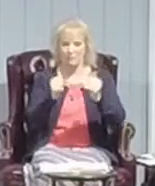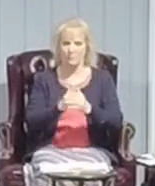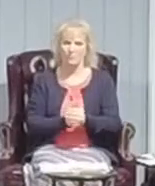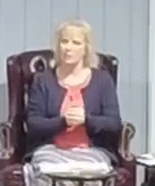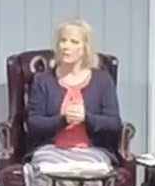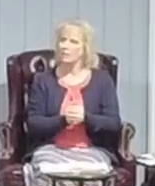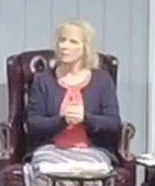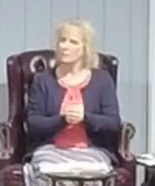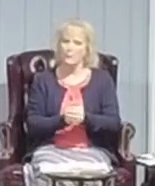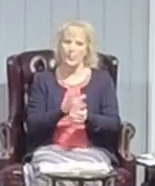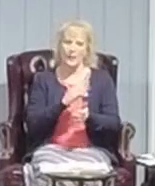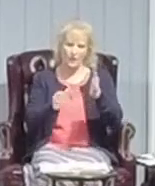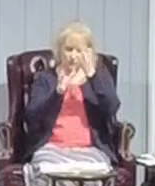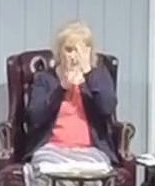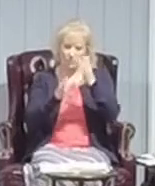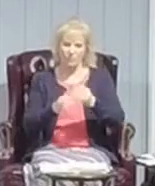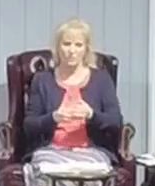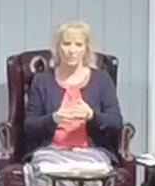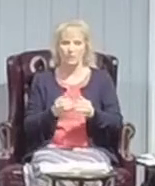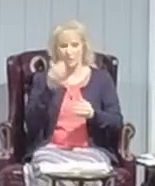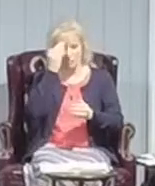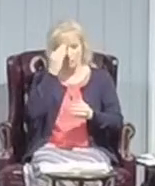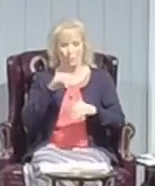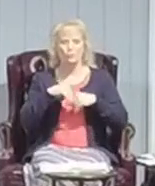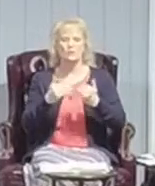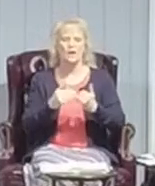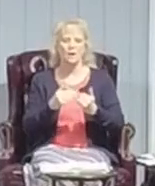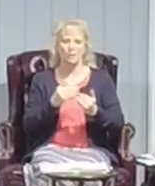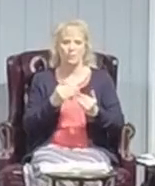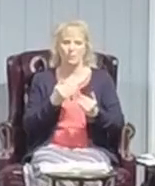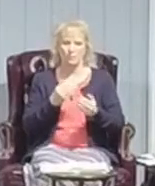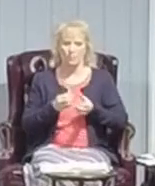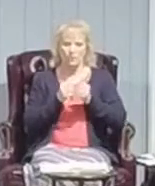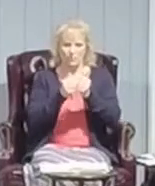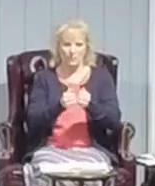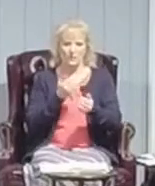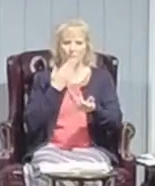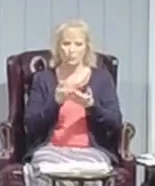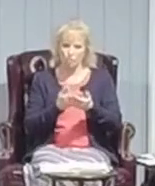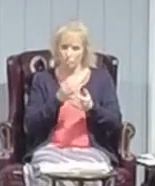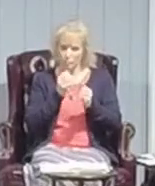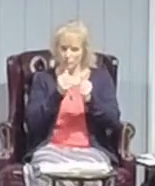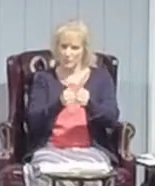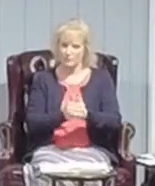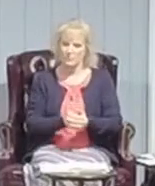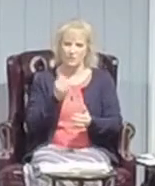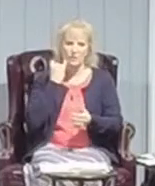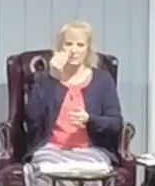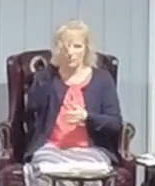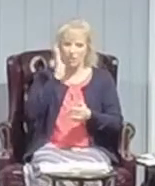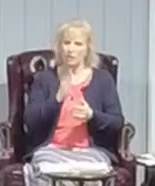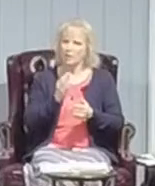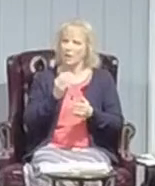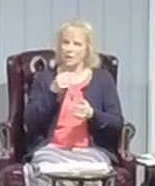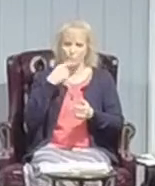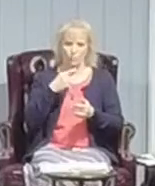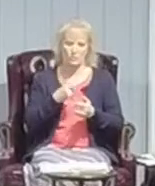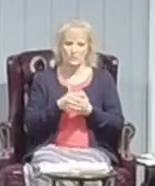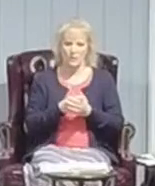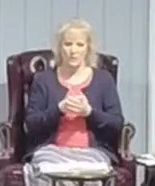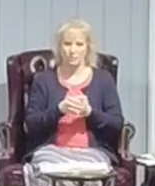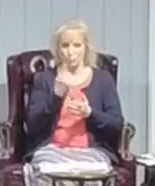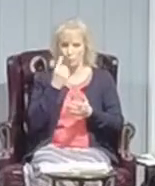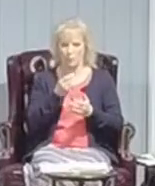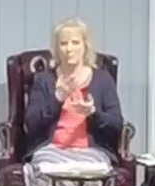heaven. And the Father in heaven knew how to give good gifts to His Son. If God would say to one of His servants, like you and me, Well